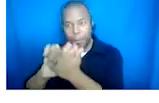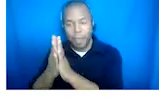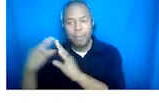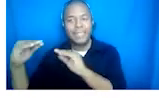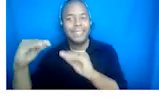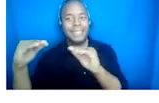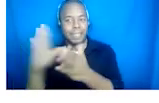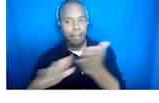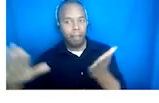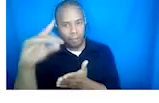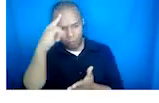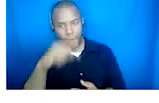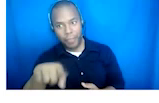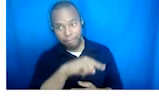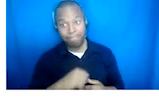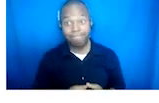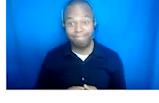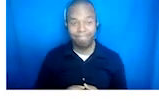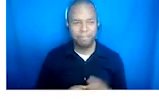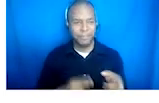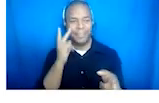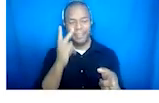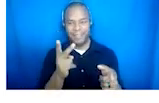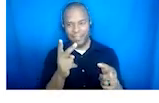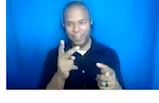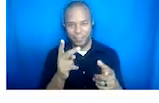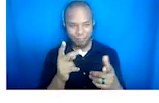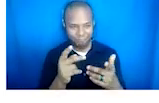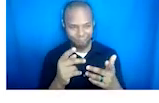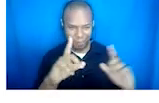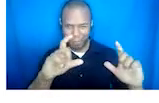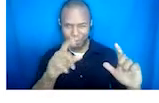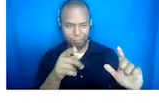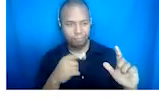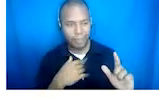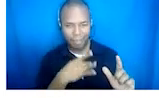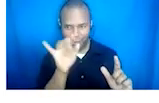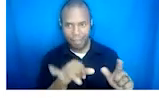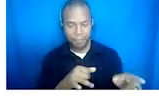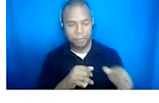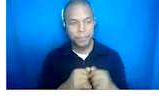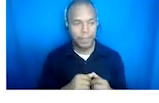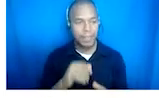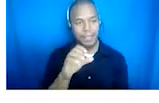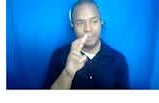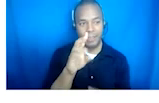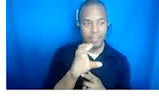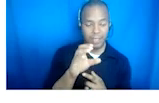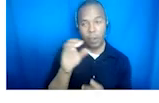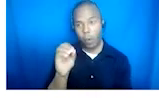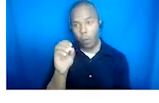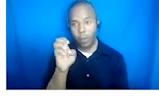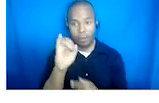graphic I really like because, as I mentioned, CVC and OEI have been around